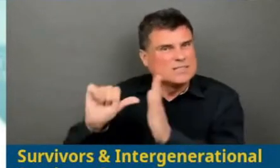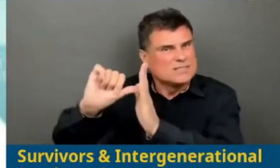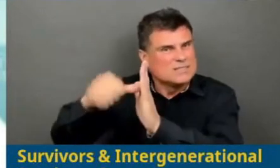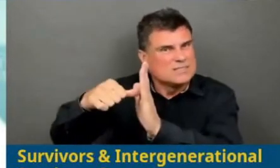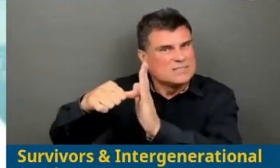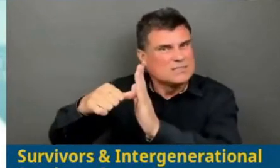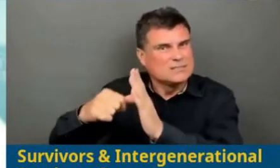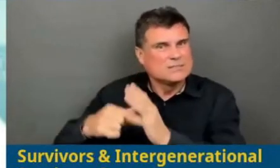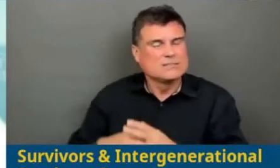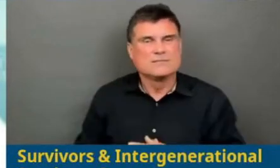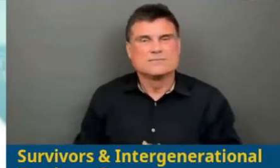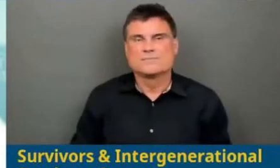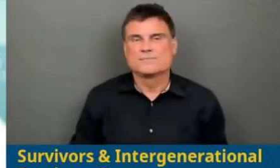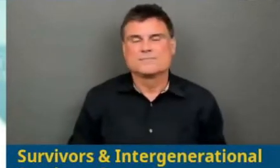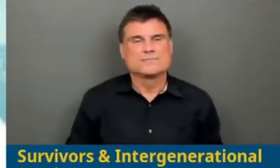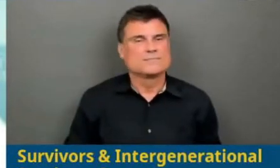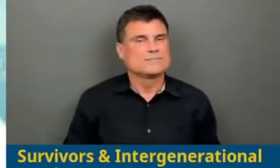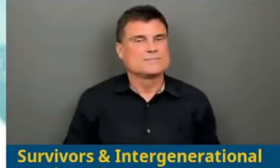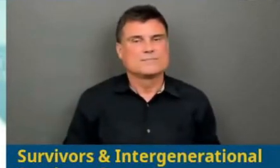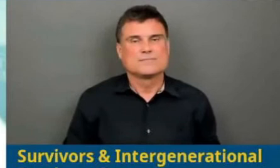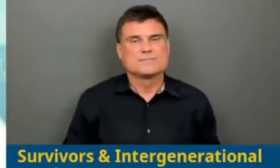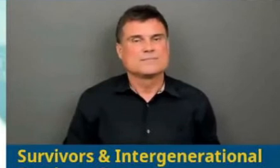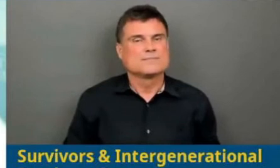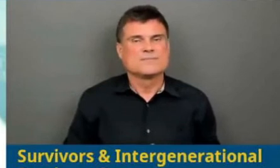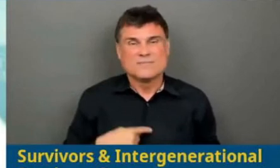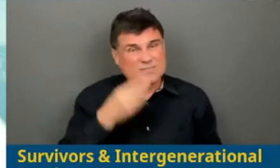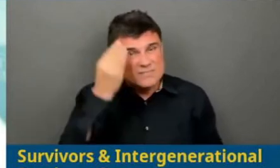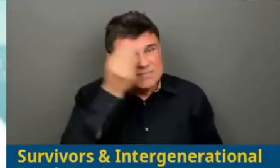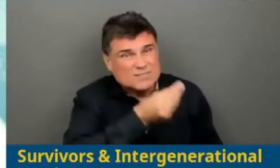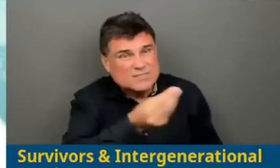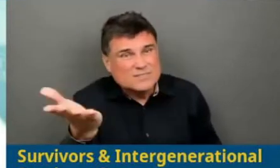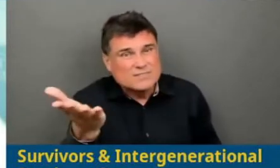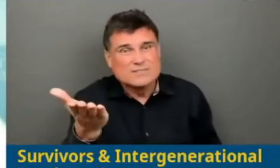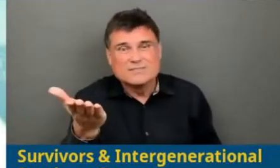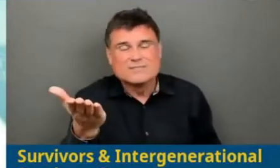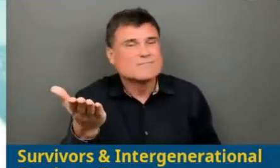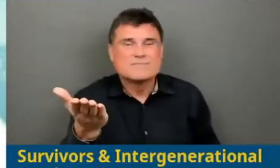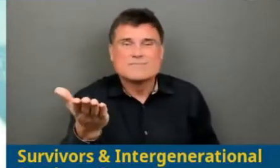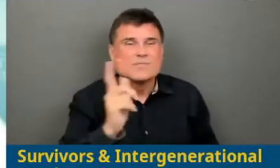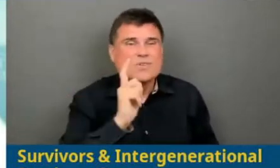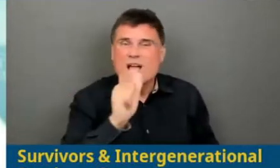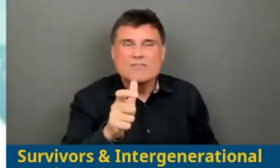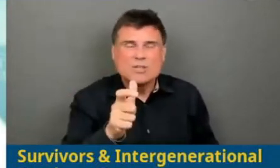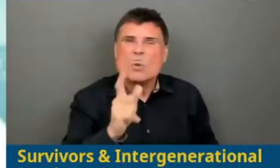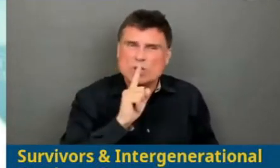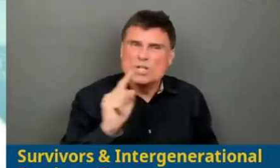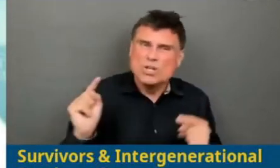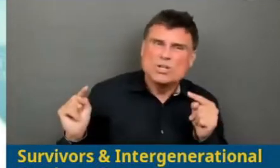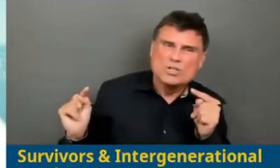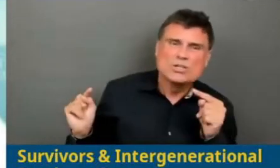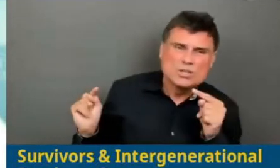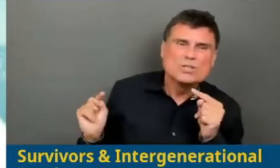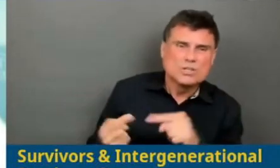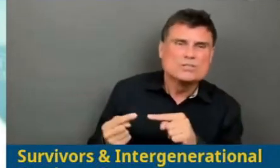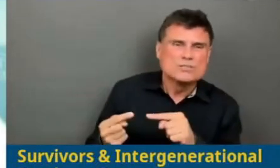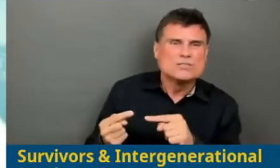I don't have to remind people about the painful harms that happened to these children because of